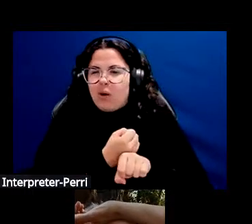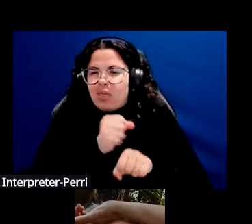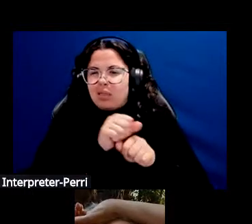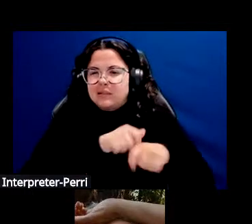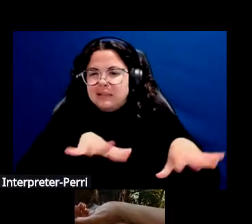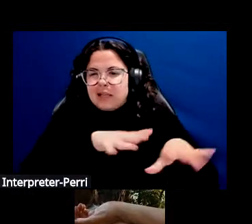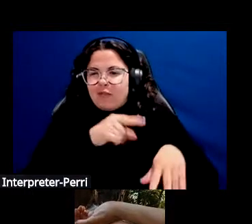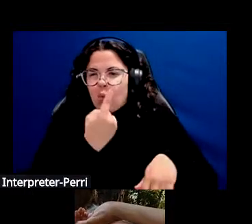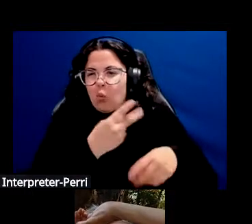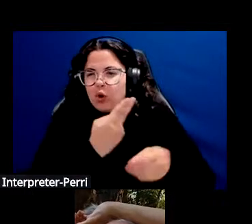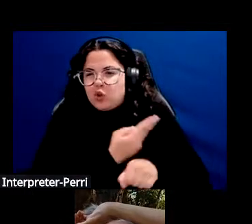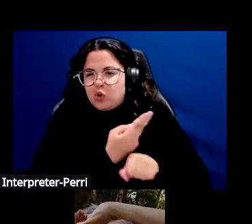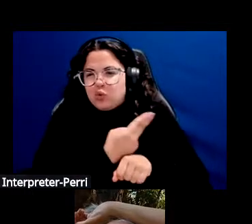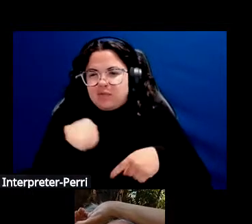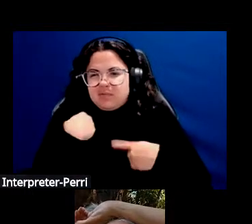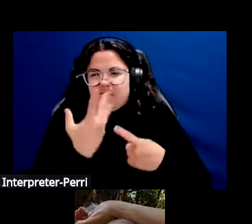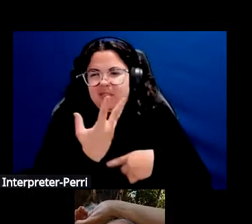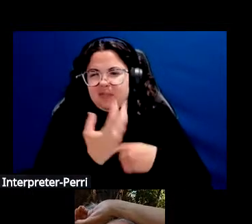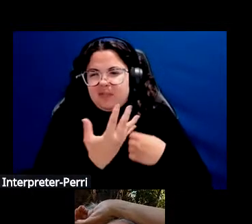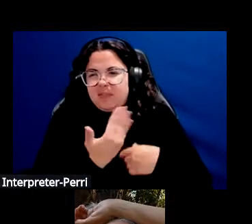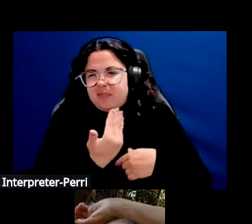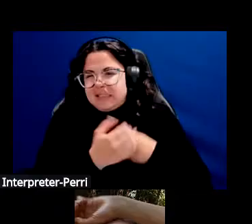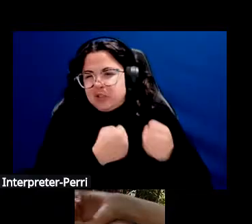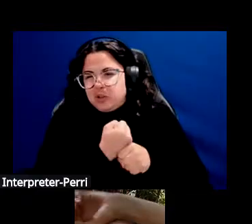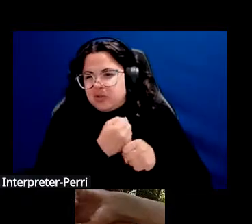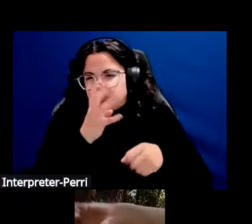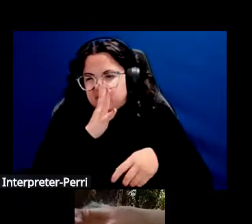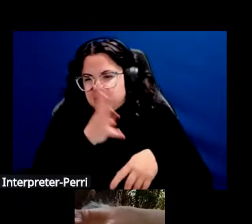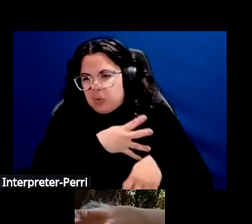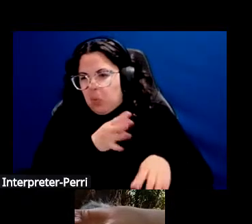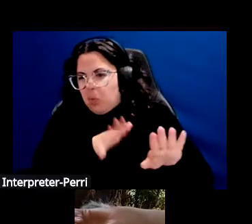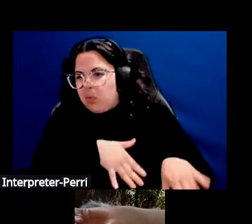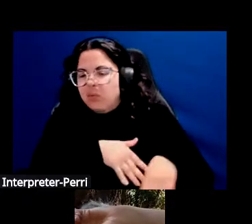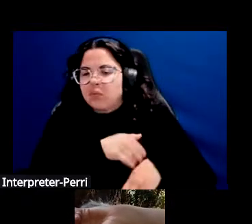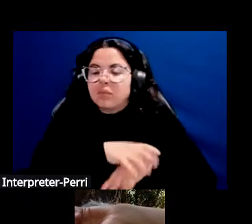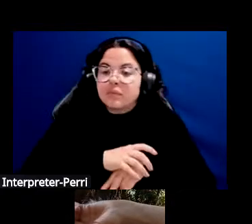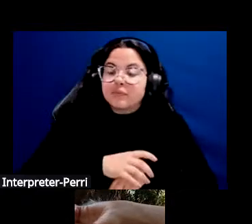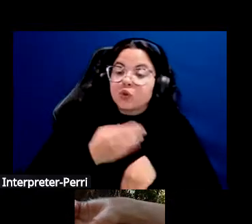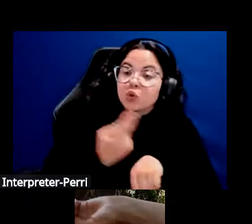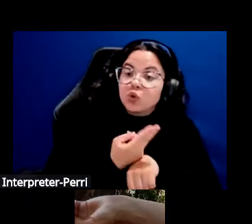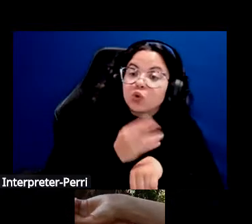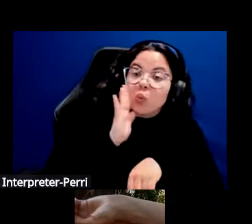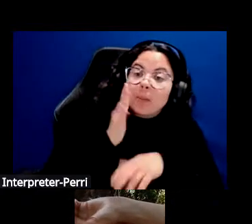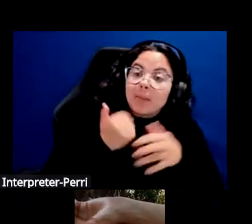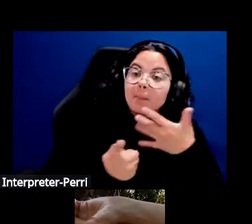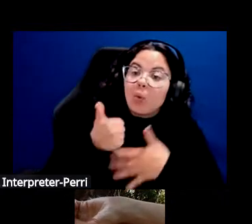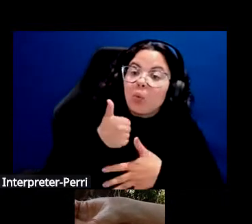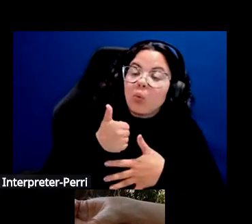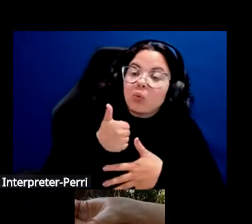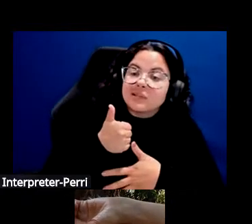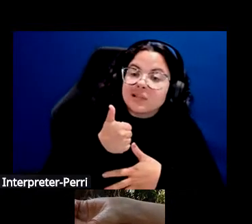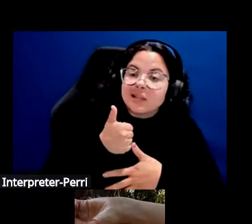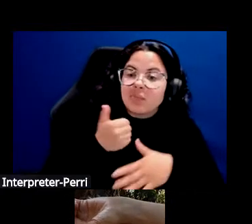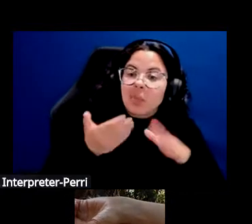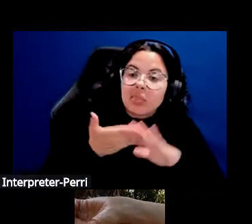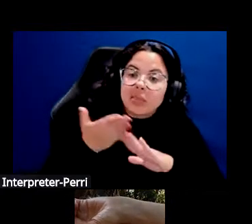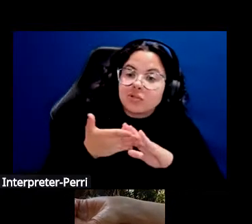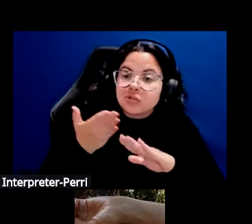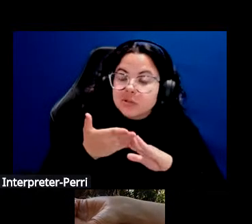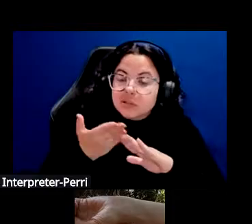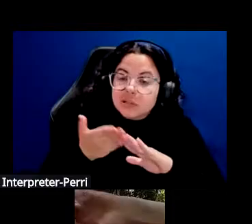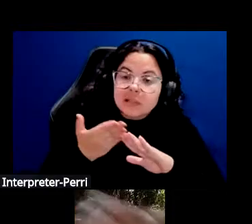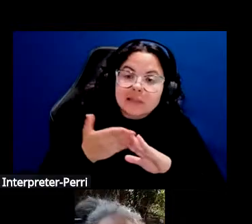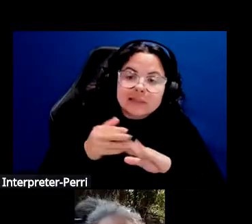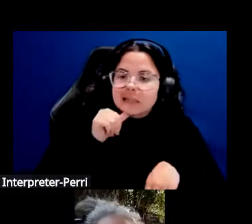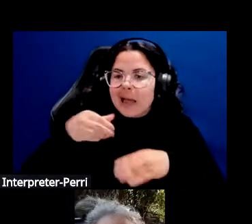singular use for a 15-year period and forget about it. The use will be predominantly on a logistics side, not